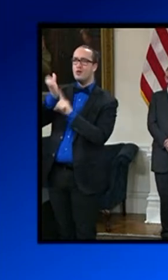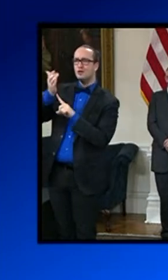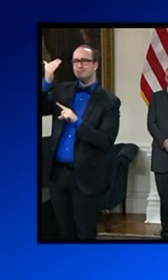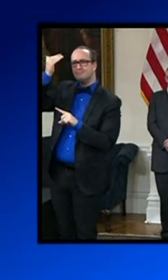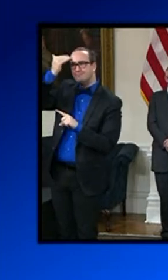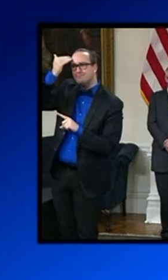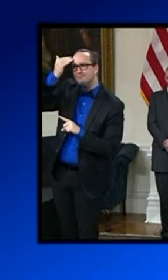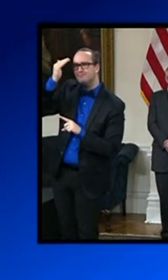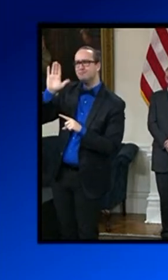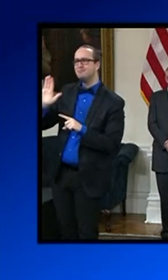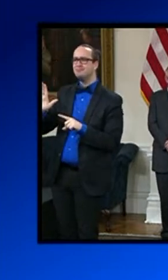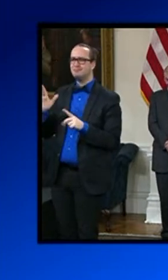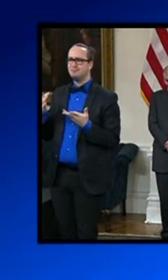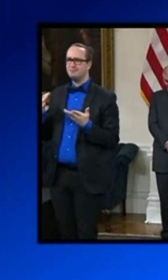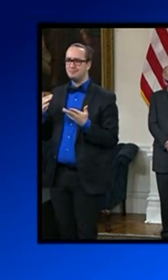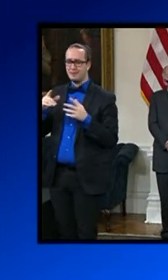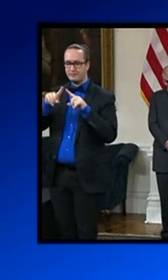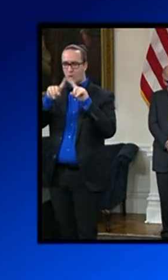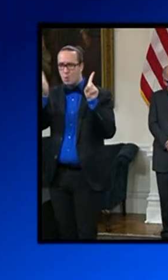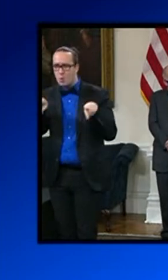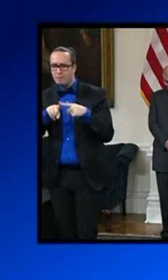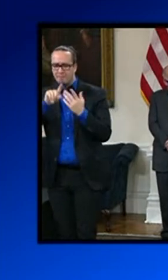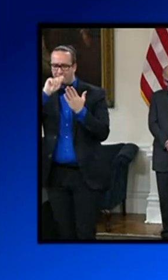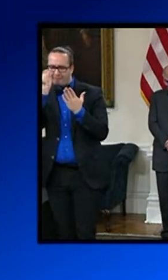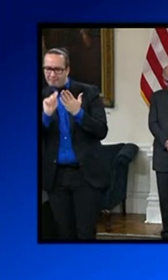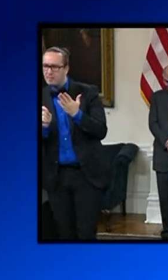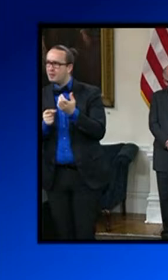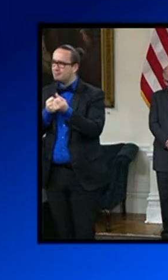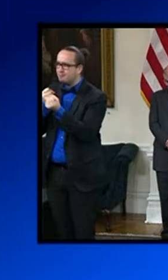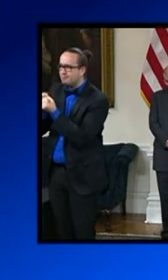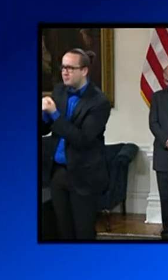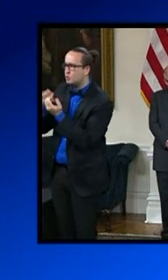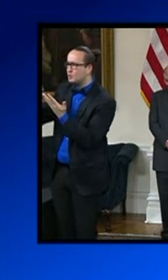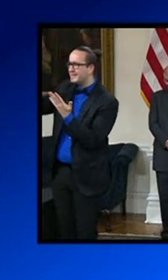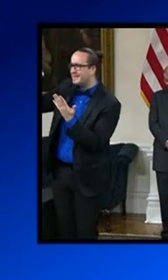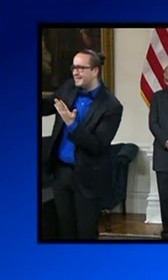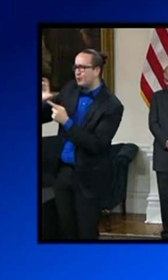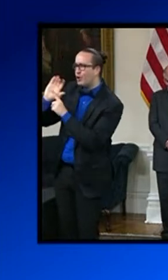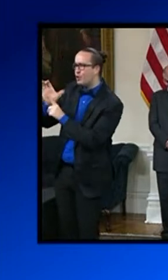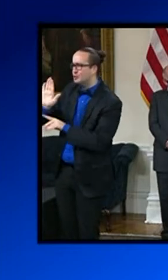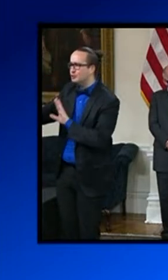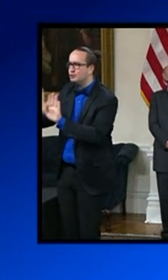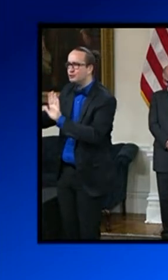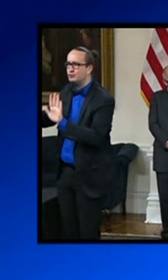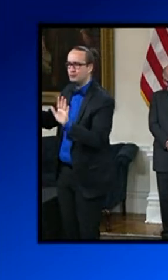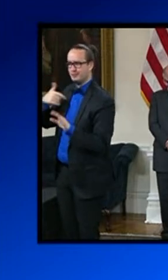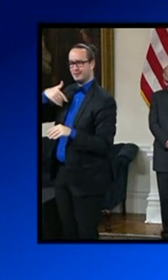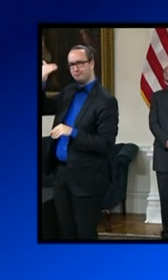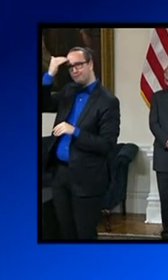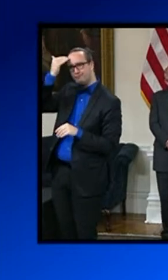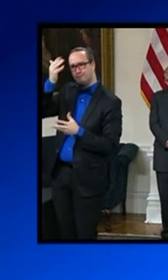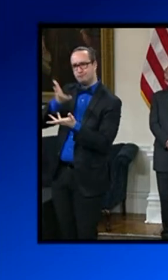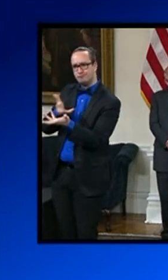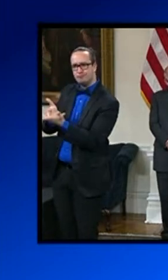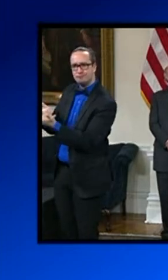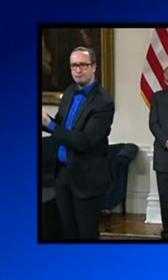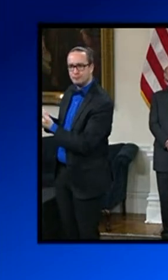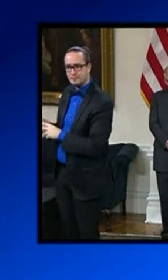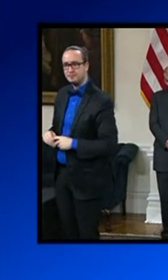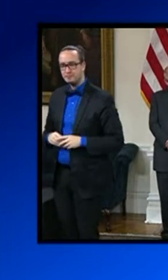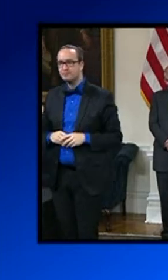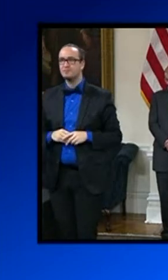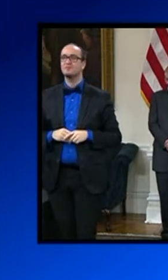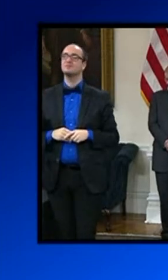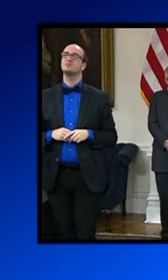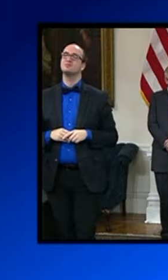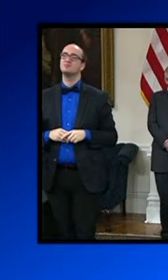brief. As proposals come in from the community, the Vaccine Equity Task Force support staff will conduct an initial review